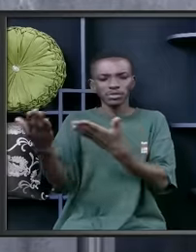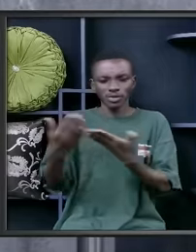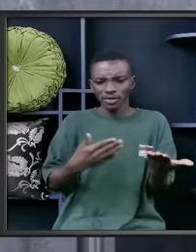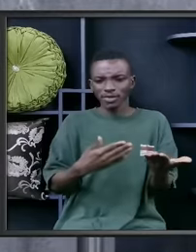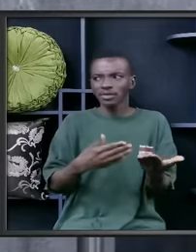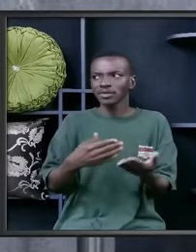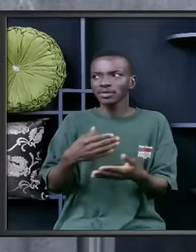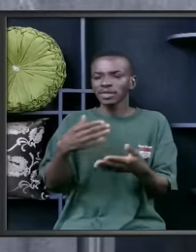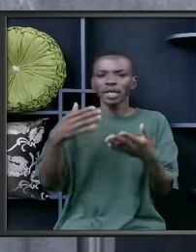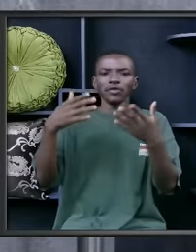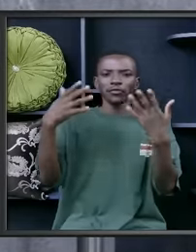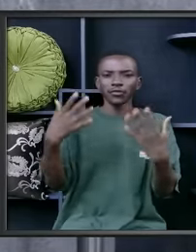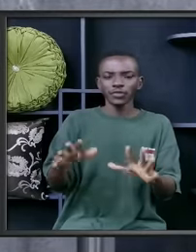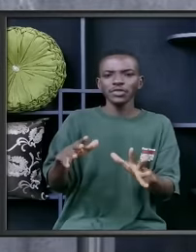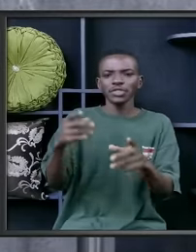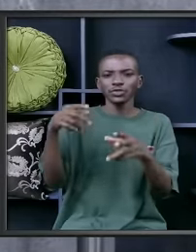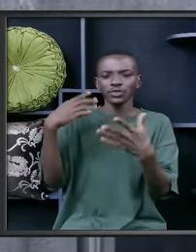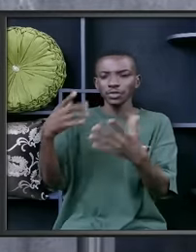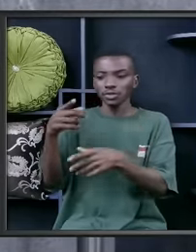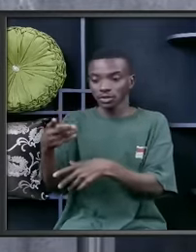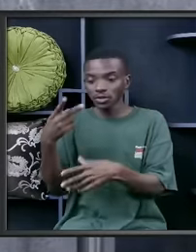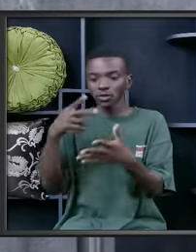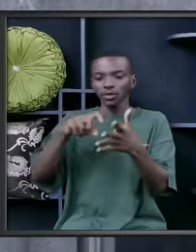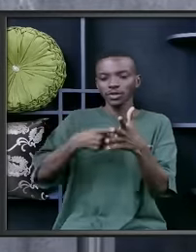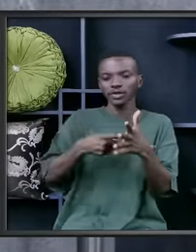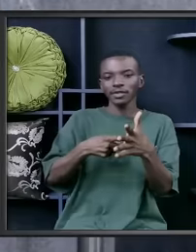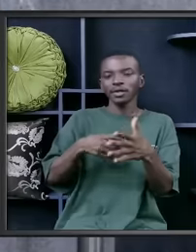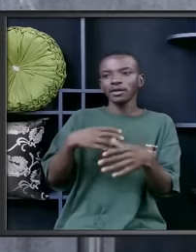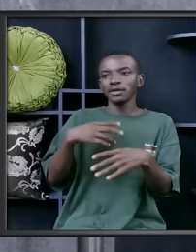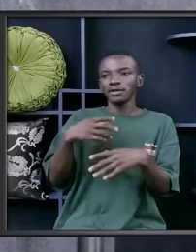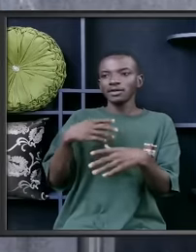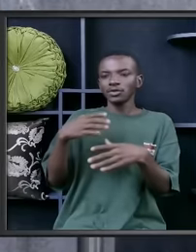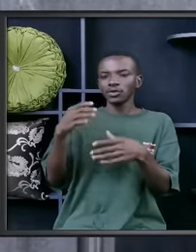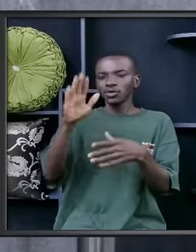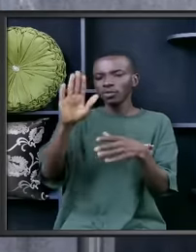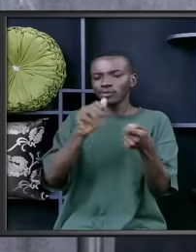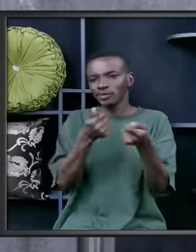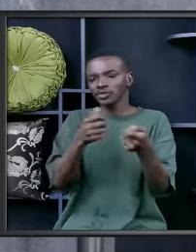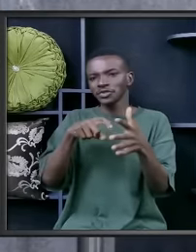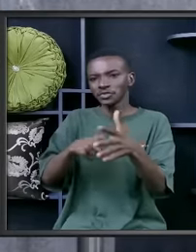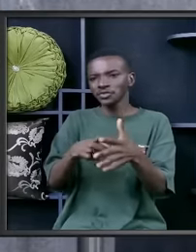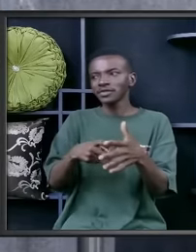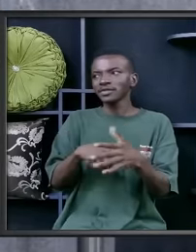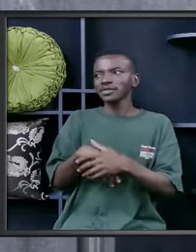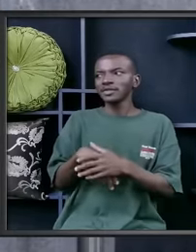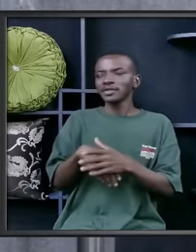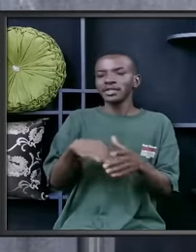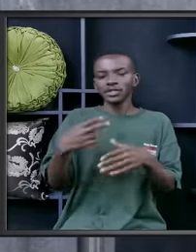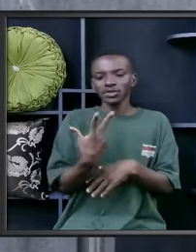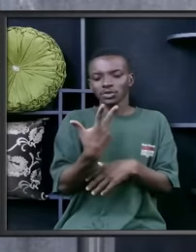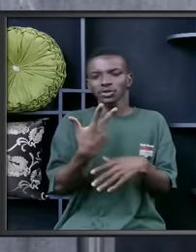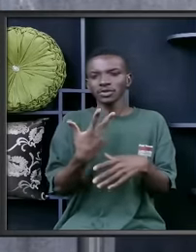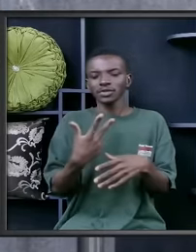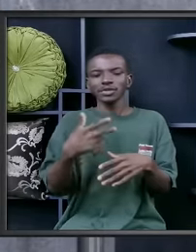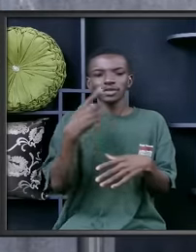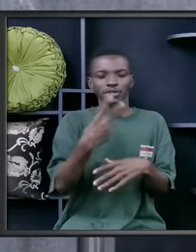He say, in down, see your key. See your motor key. Then the third thing will carry me come.